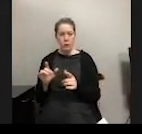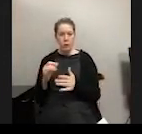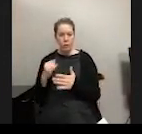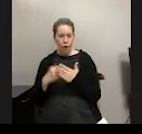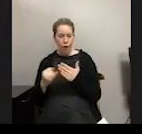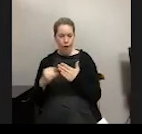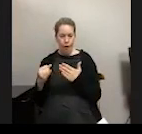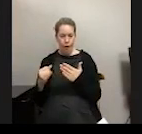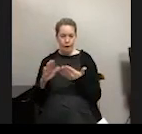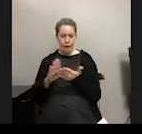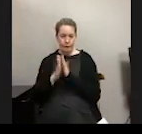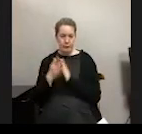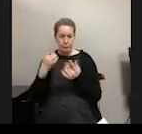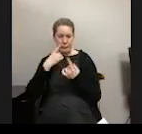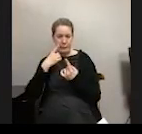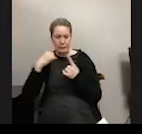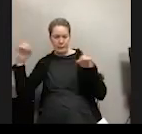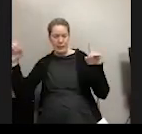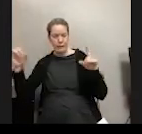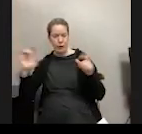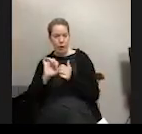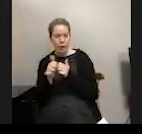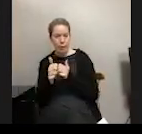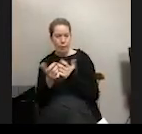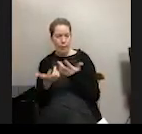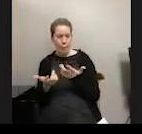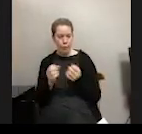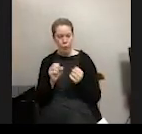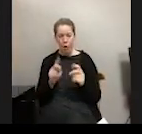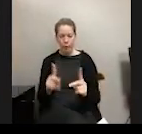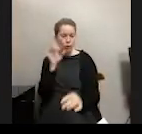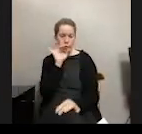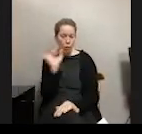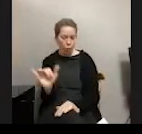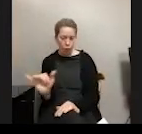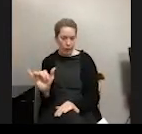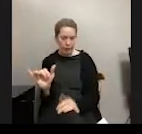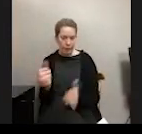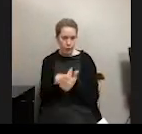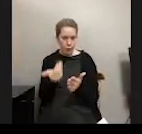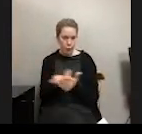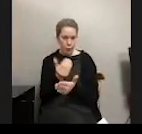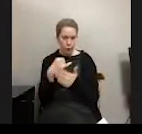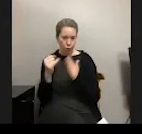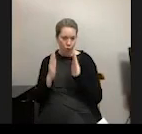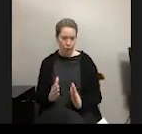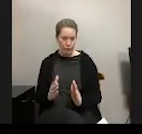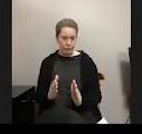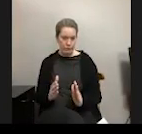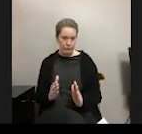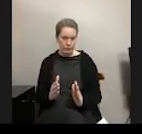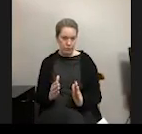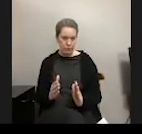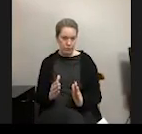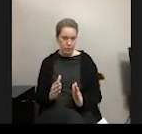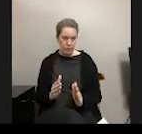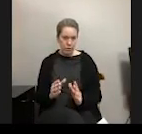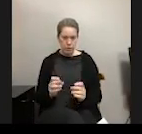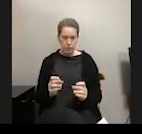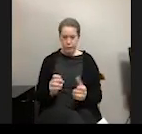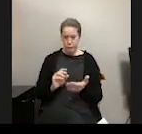of mentorship and like what are some of those opportunities look like for our emerging artists, either coming directly out of